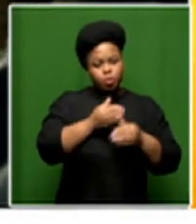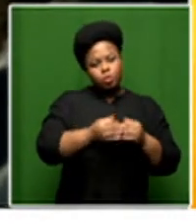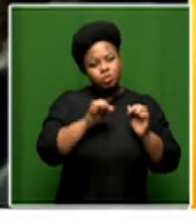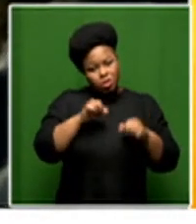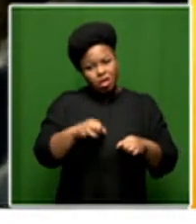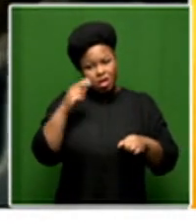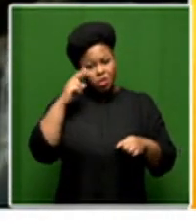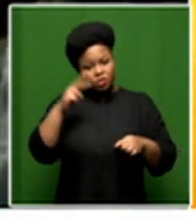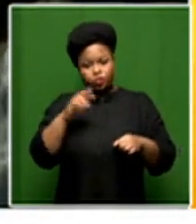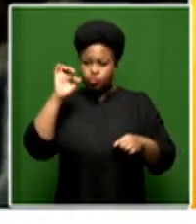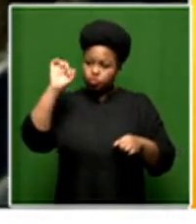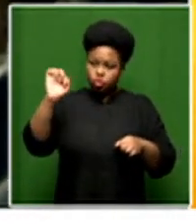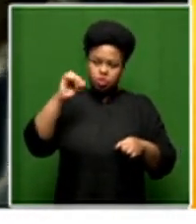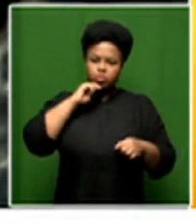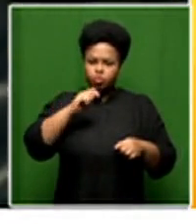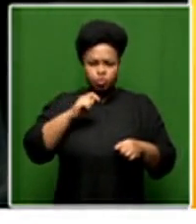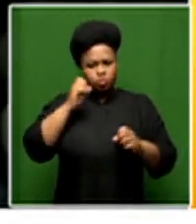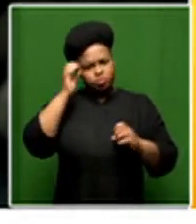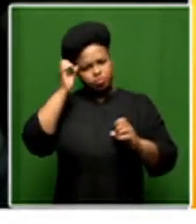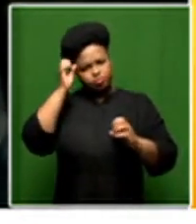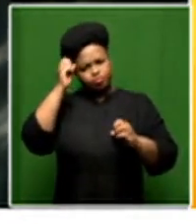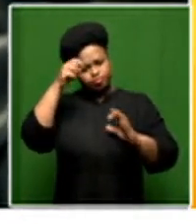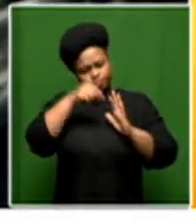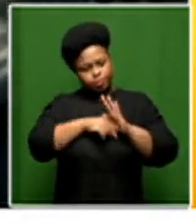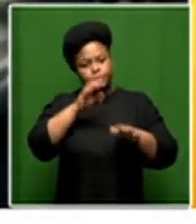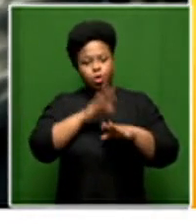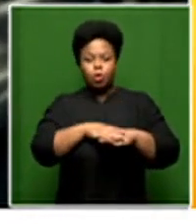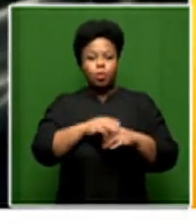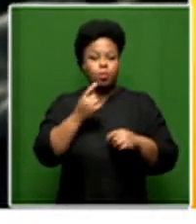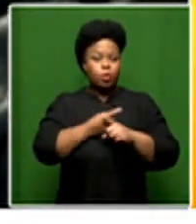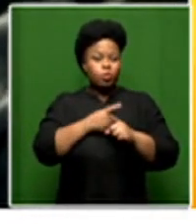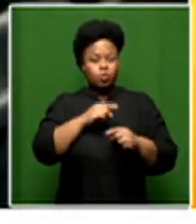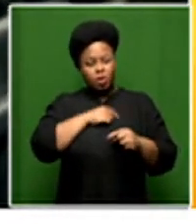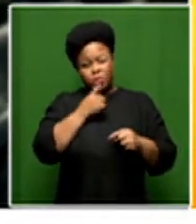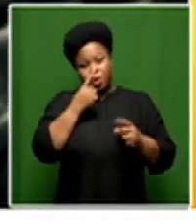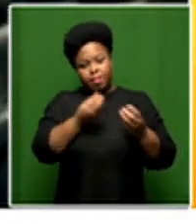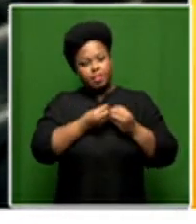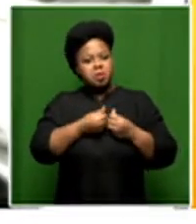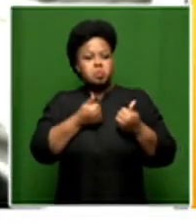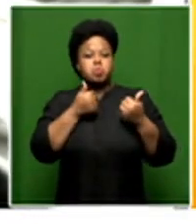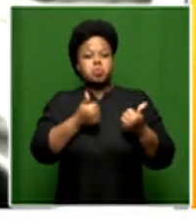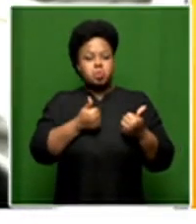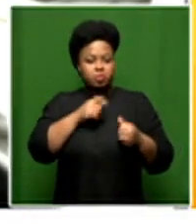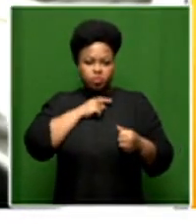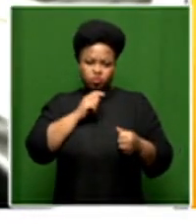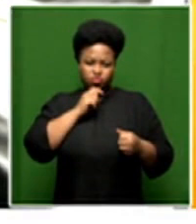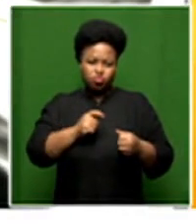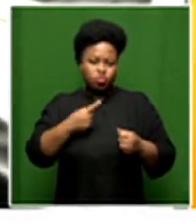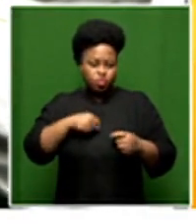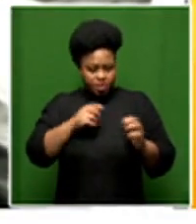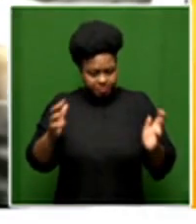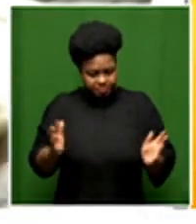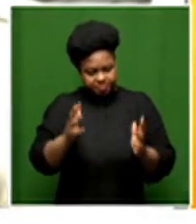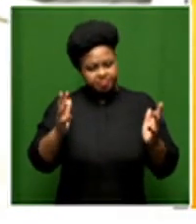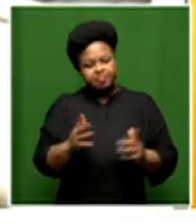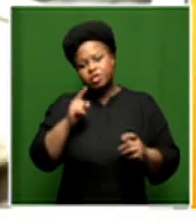their views to be heard. So it was one thing that was good out of this, and we're encouraging that to be